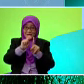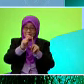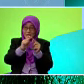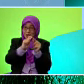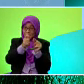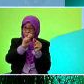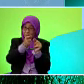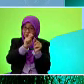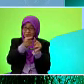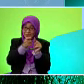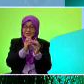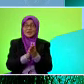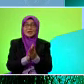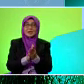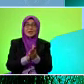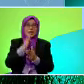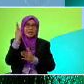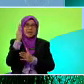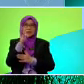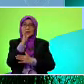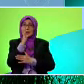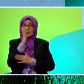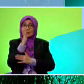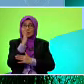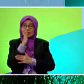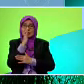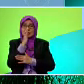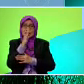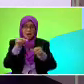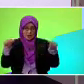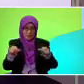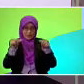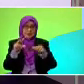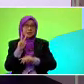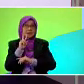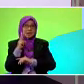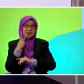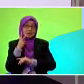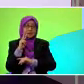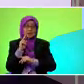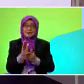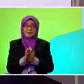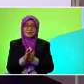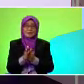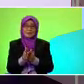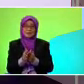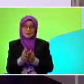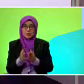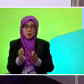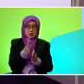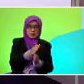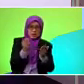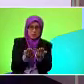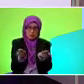used to cook with vegetables. So the dried ones, I put it next to the fresh ones. And